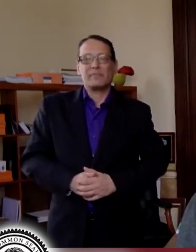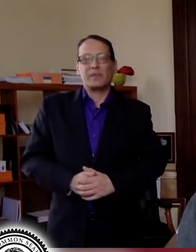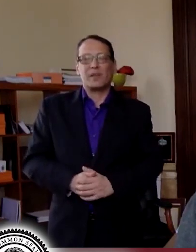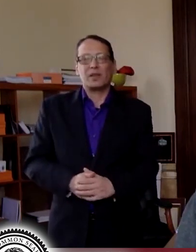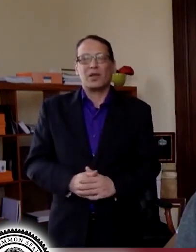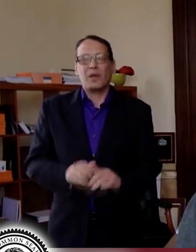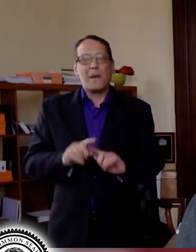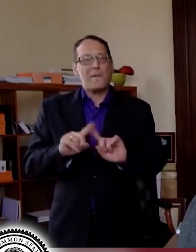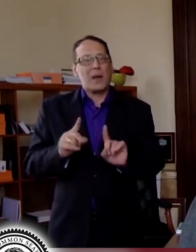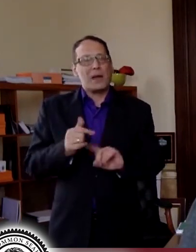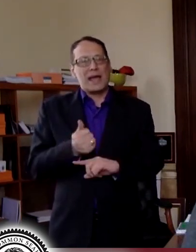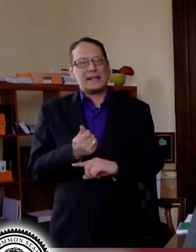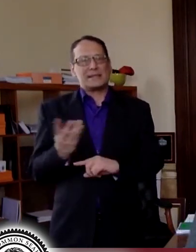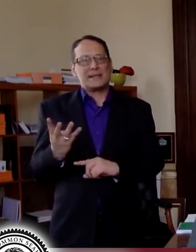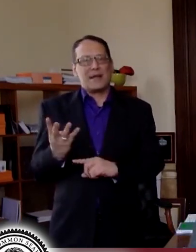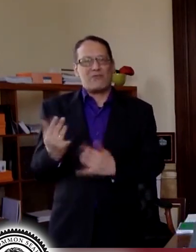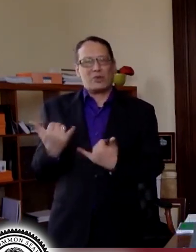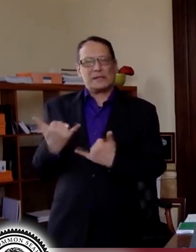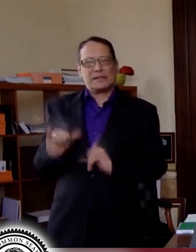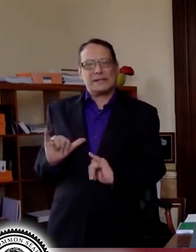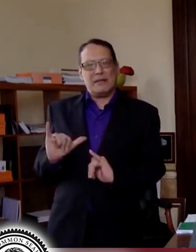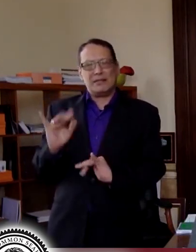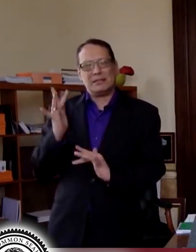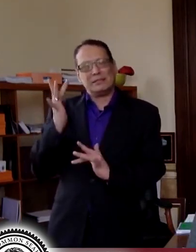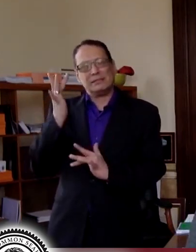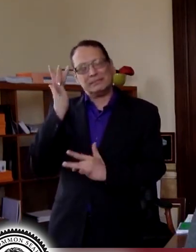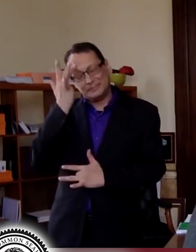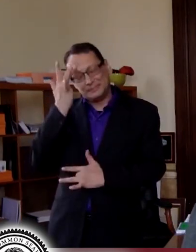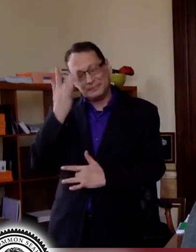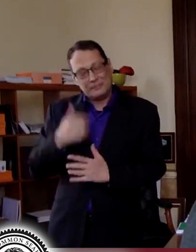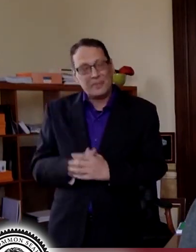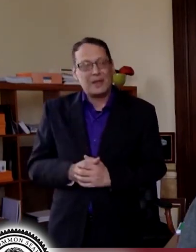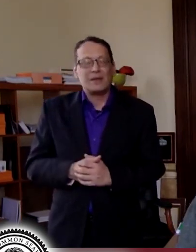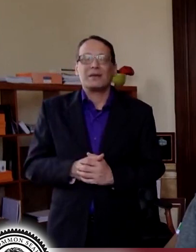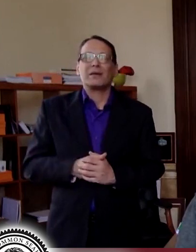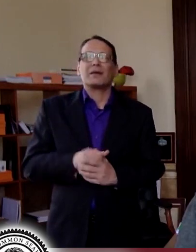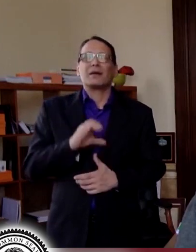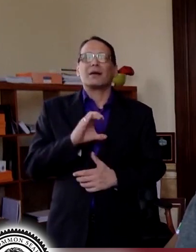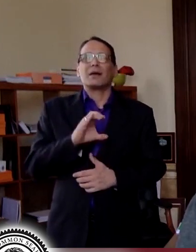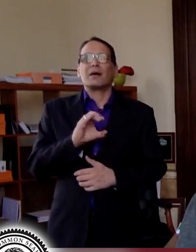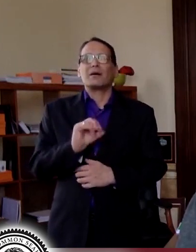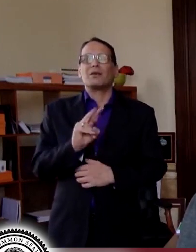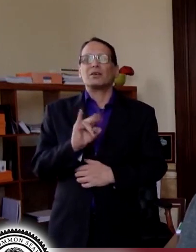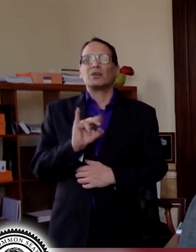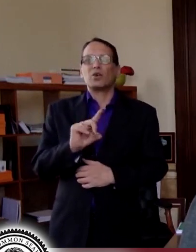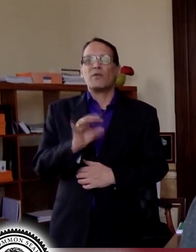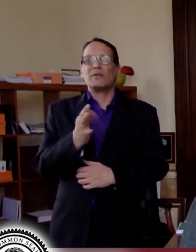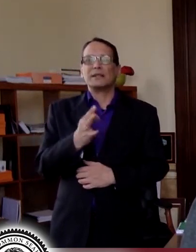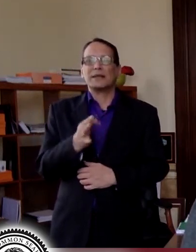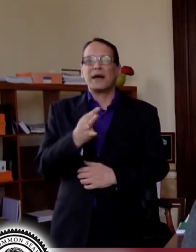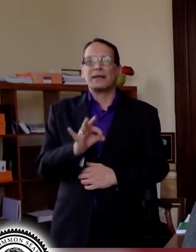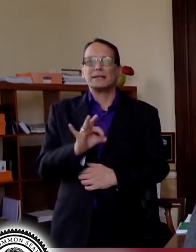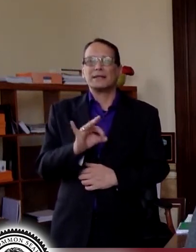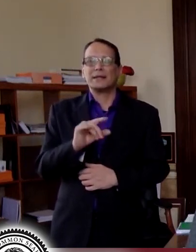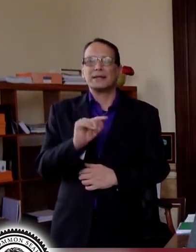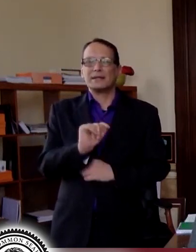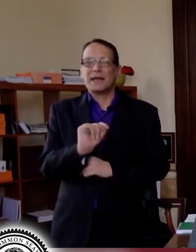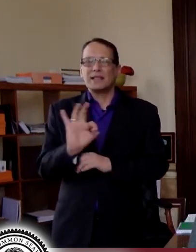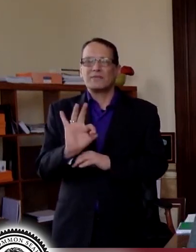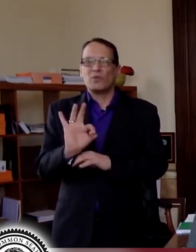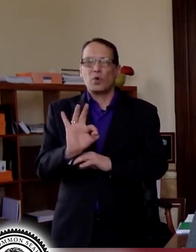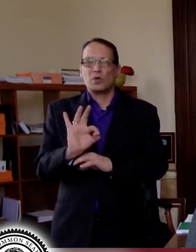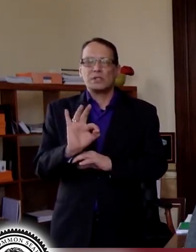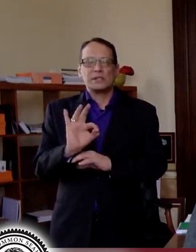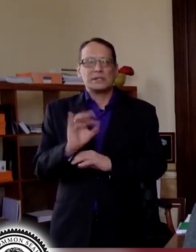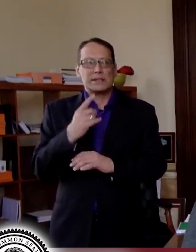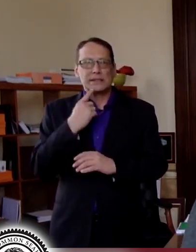there are several who are still pretty ill. On COVID-19, the pandemic task force had previously